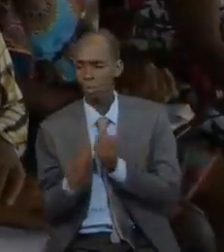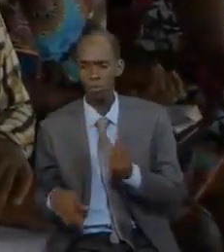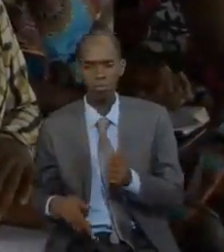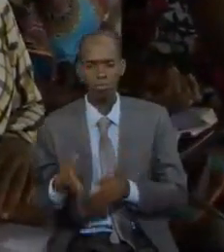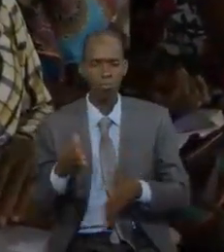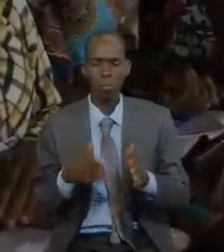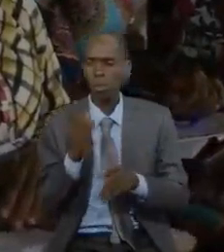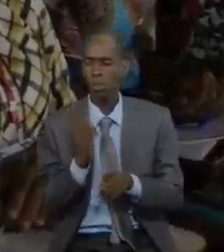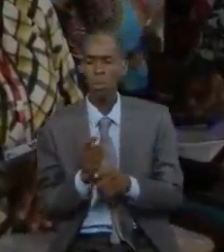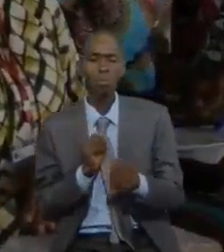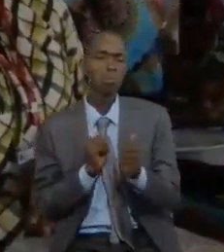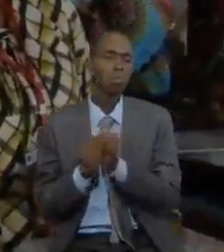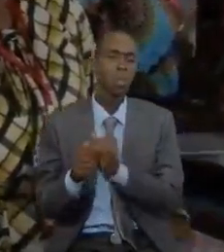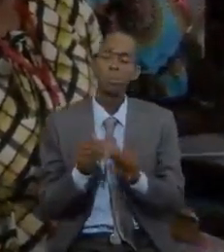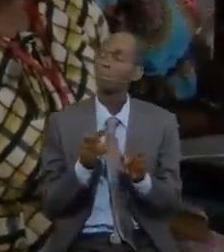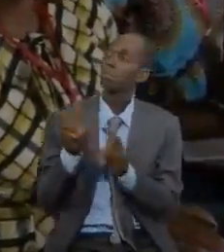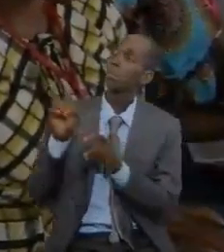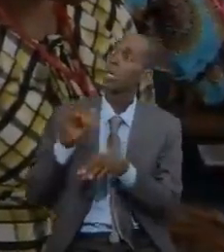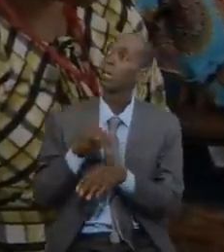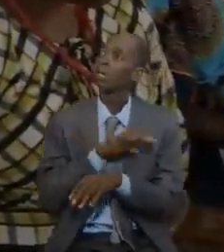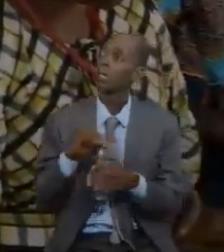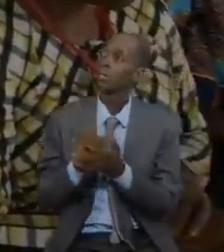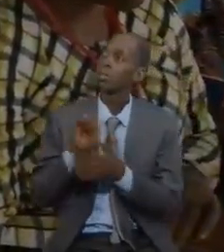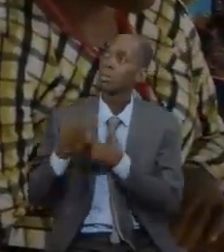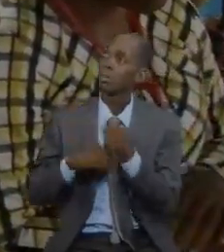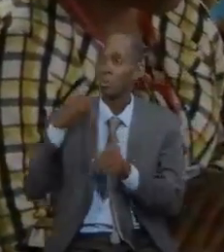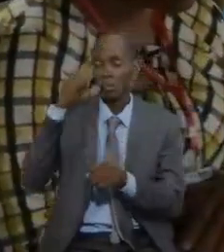pass by and look at Christ that suffered for you.